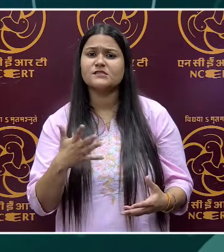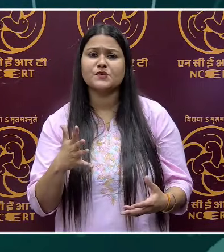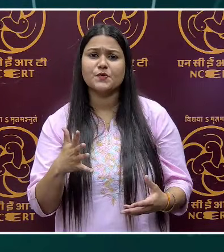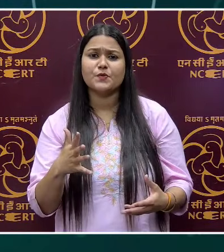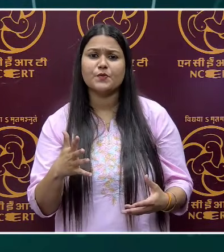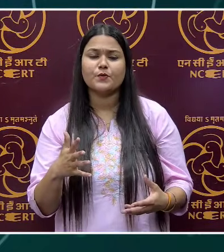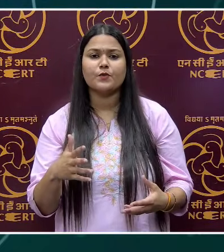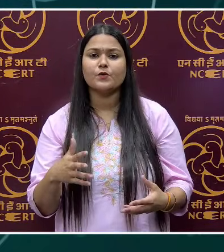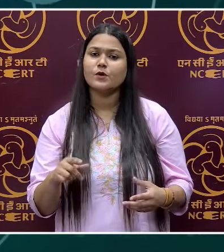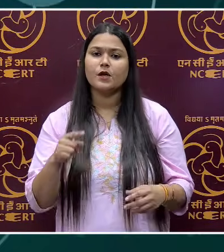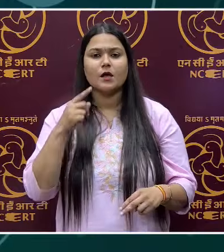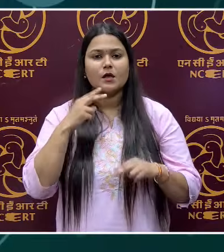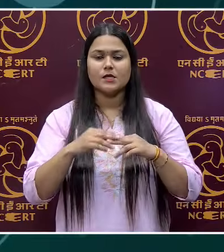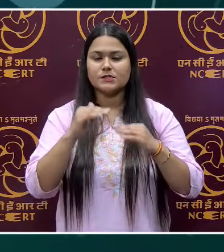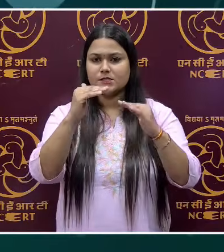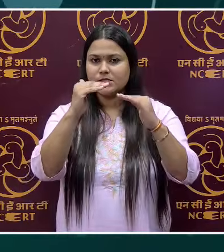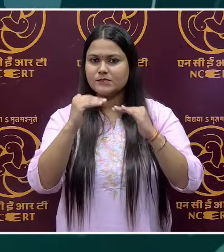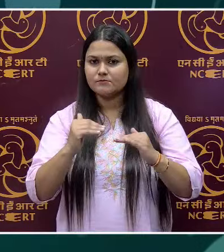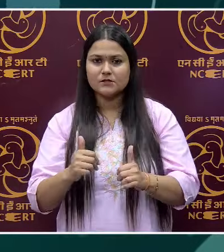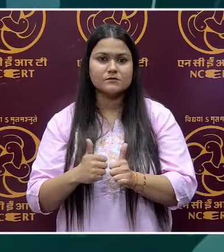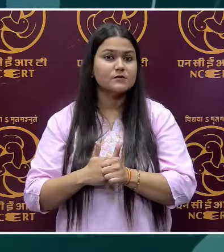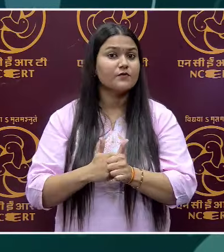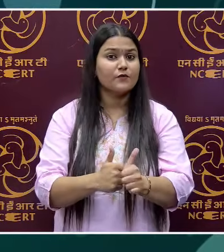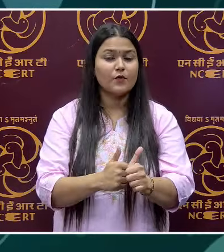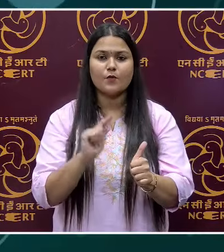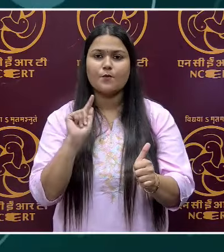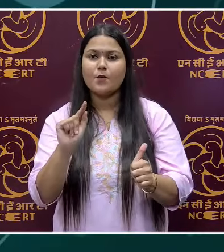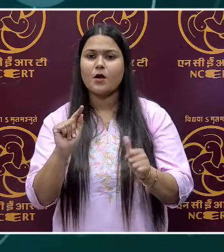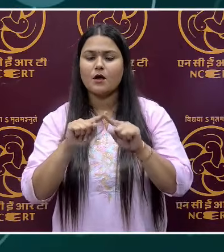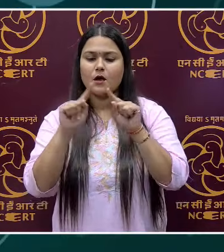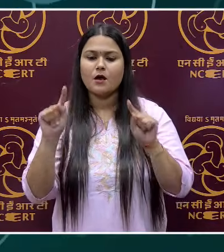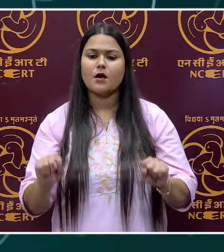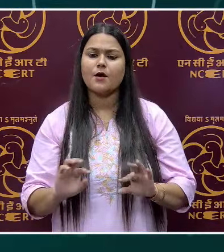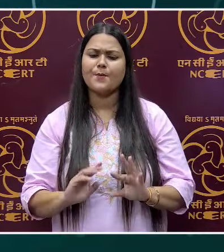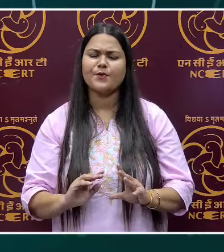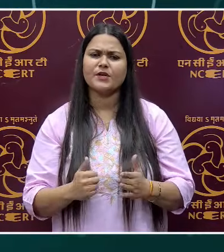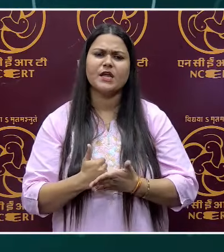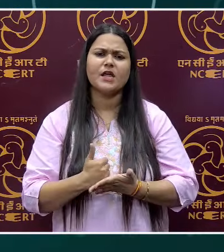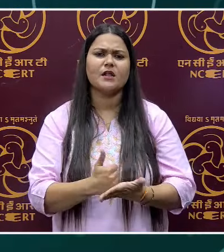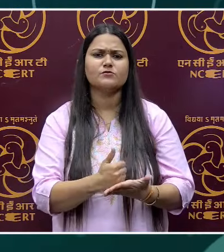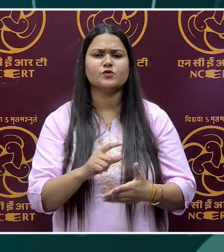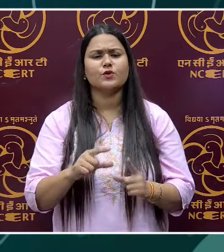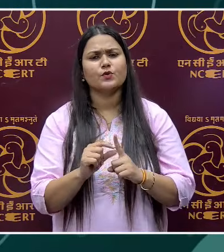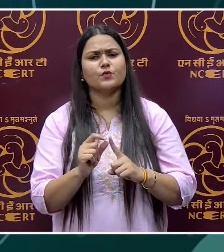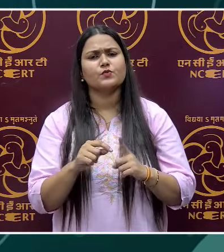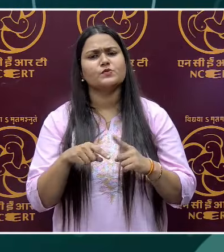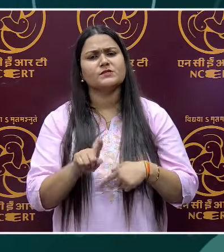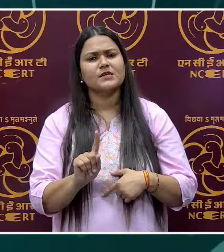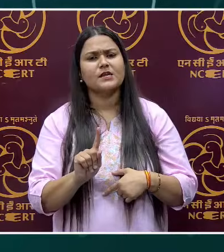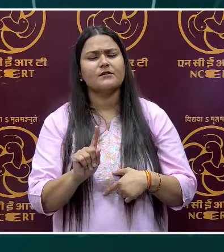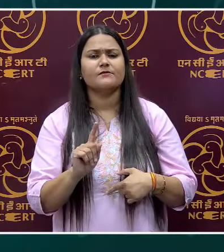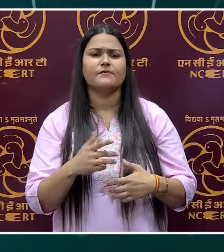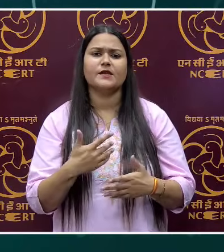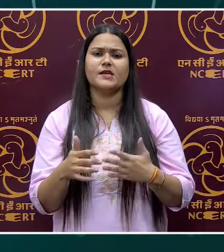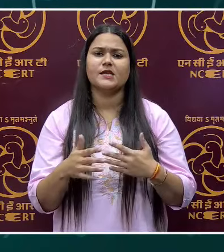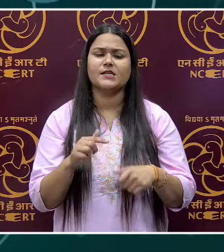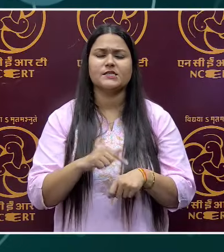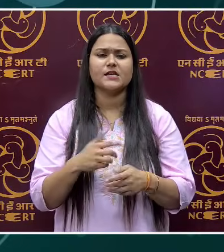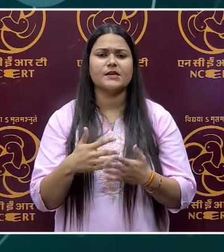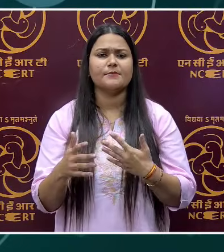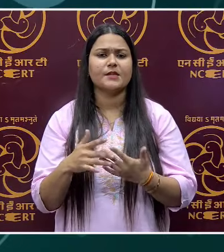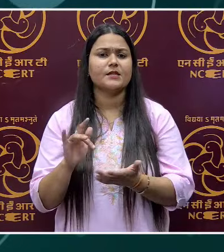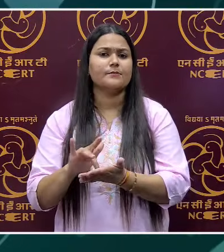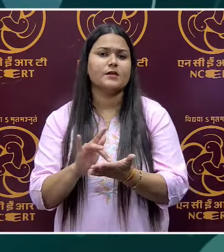given step by step, everything is given here, students can read it and then they can go to the learning